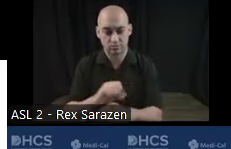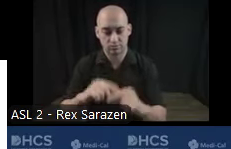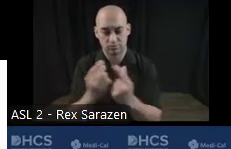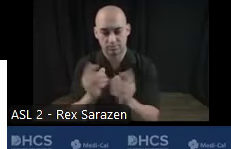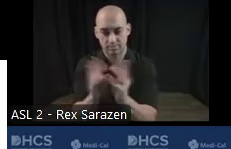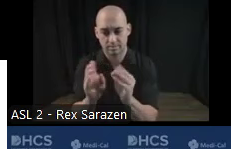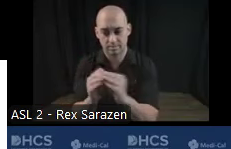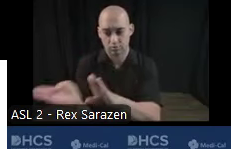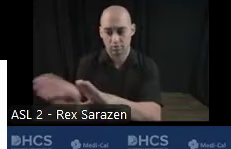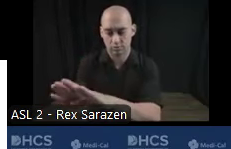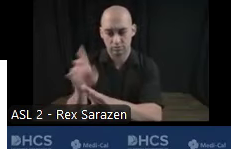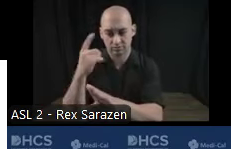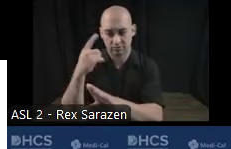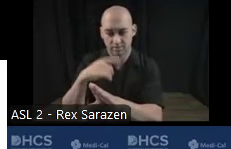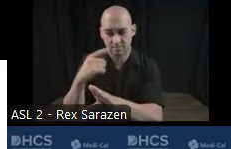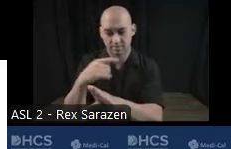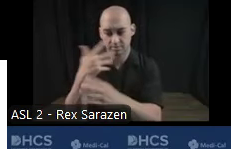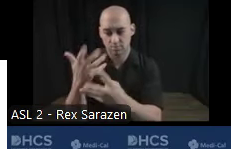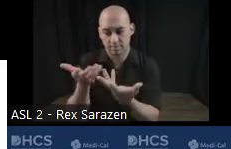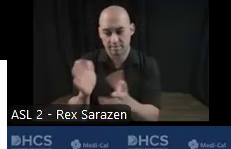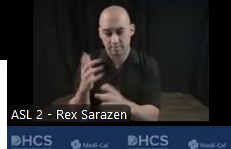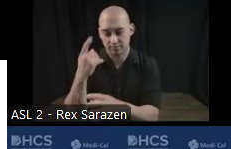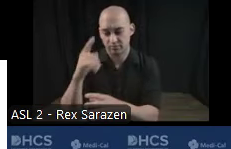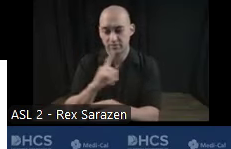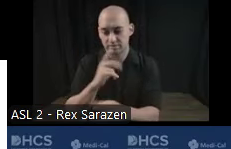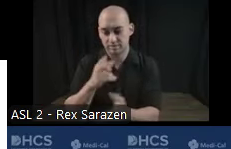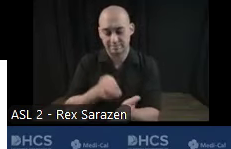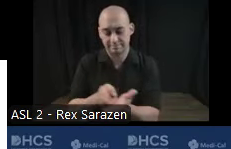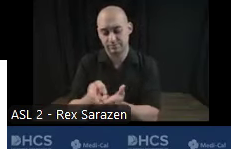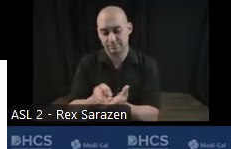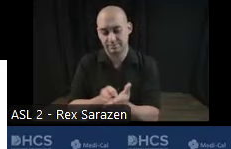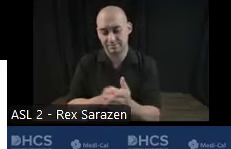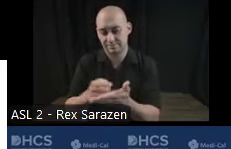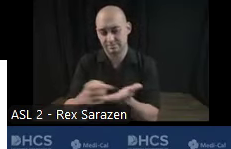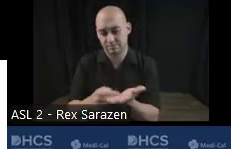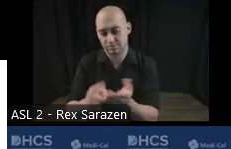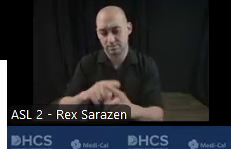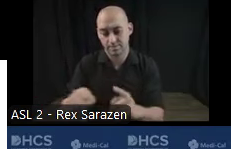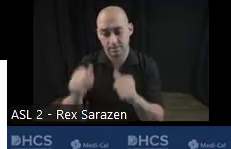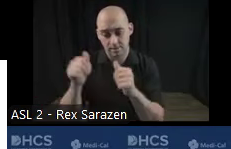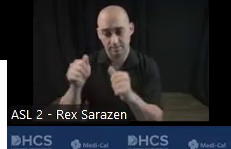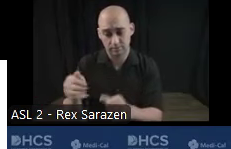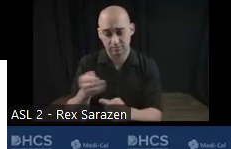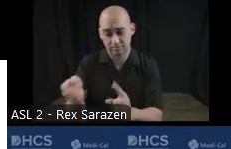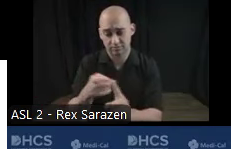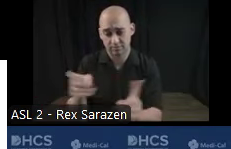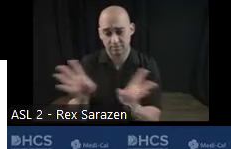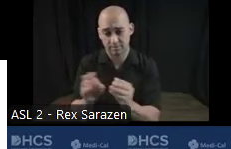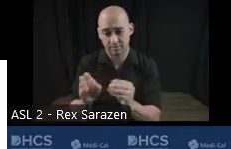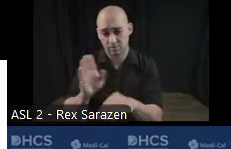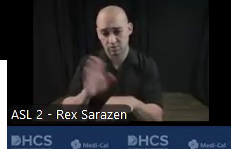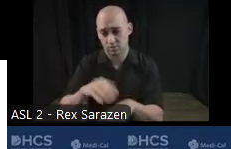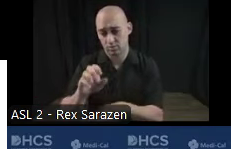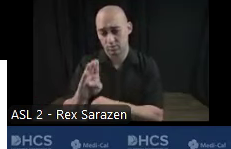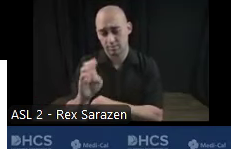public because we want to allow for that candid discussion, but we are posting materials from these meetings on our website.